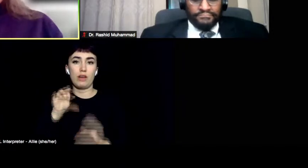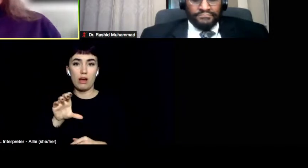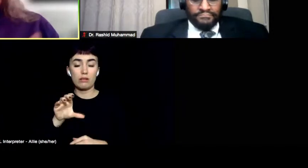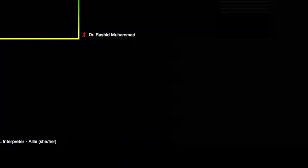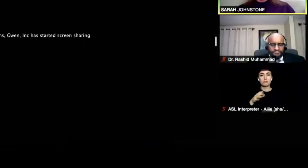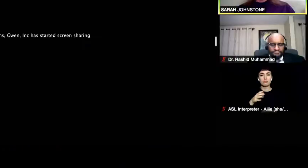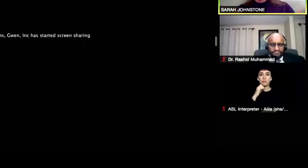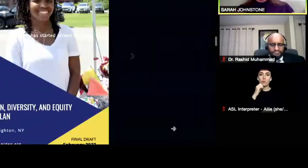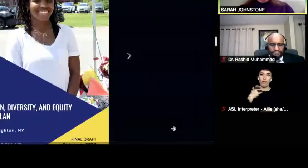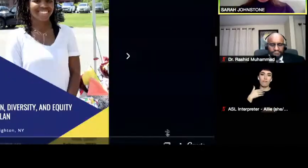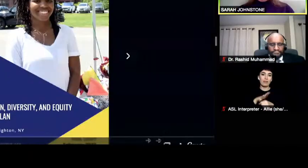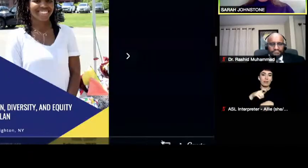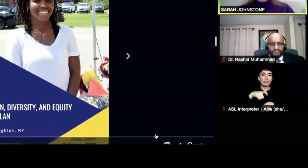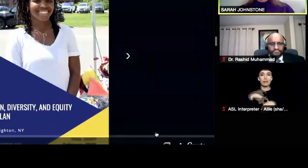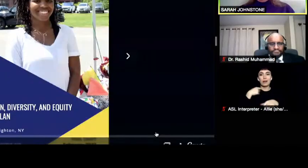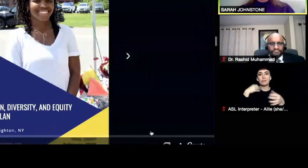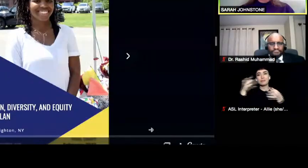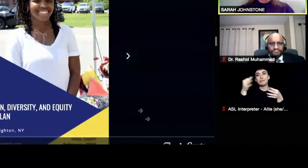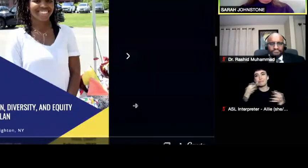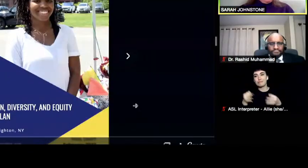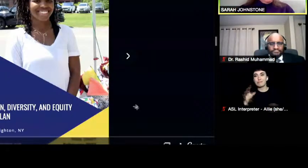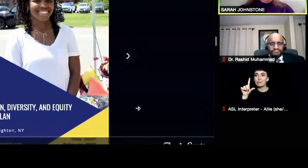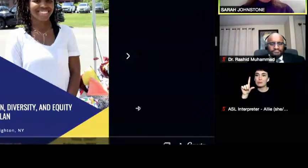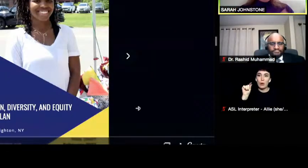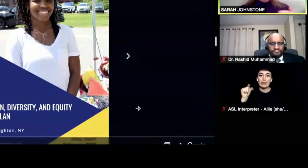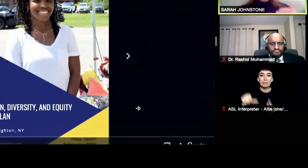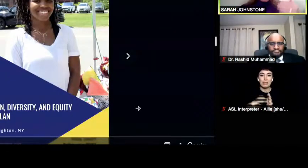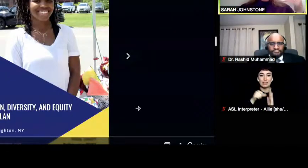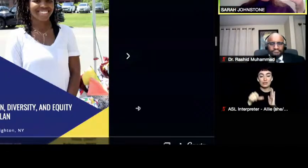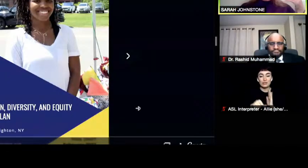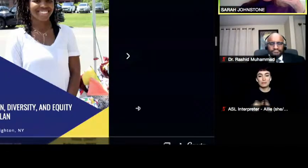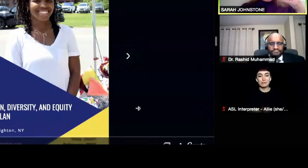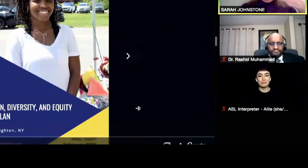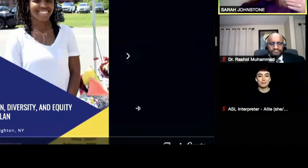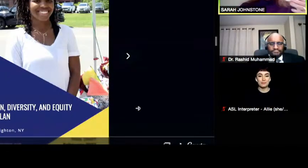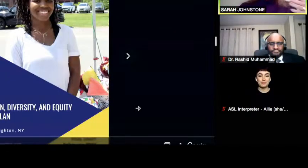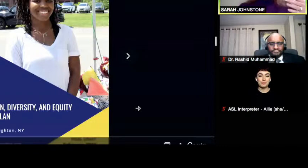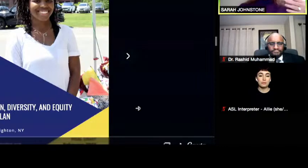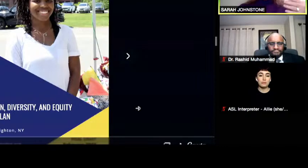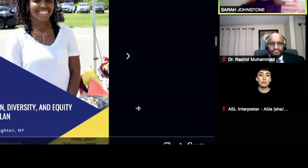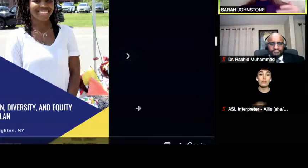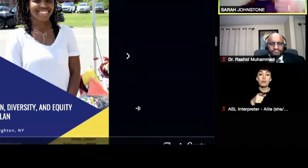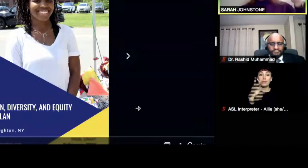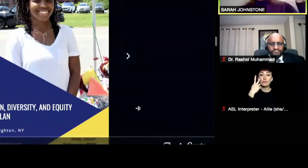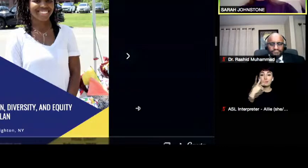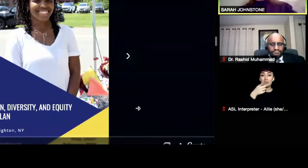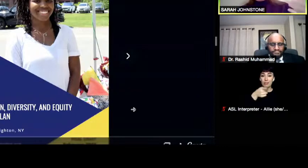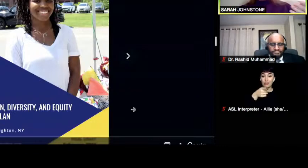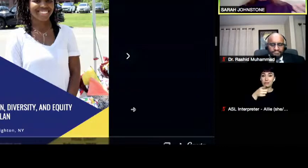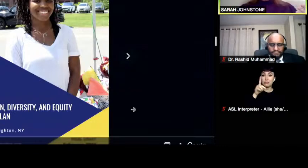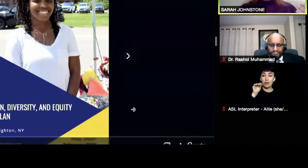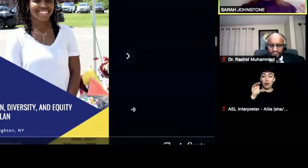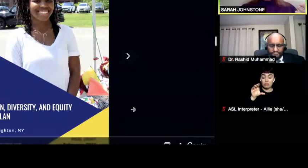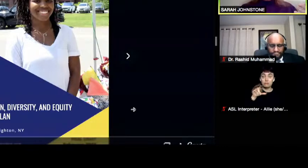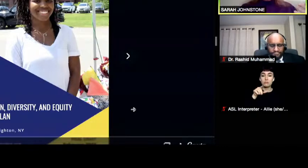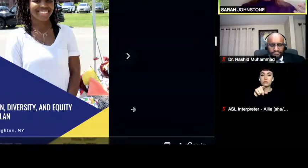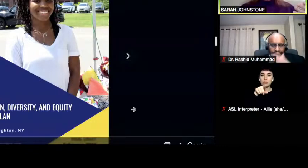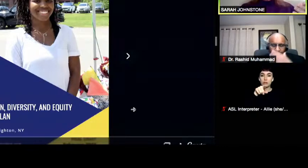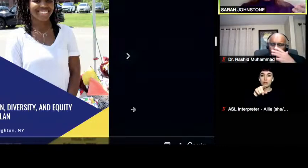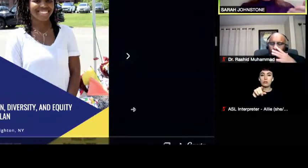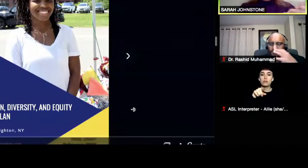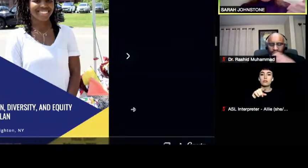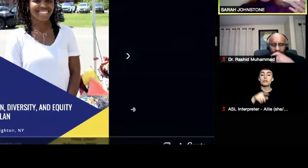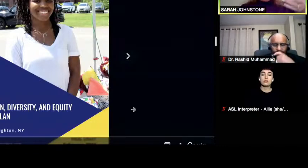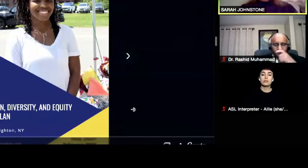have the time to go through all 20-odd pages. So when you see the document, this will be